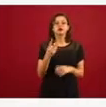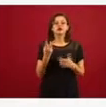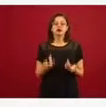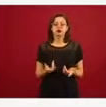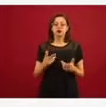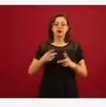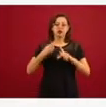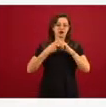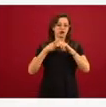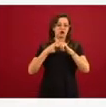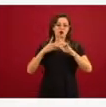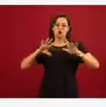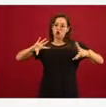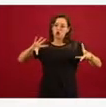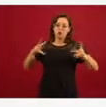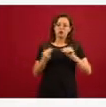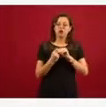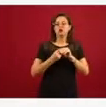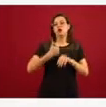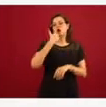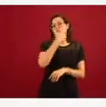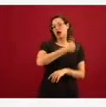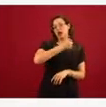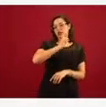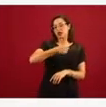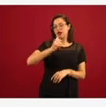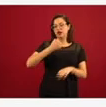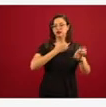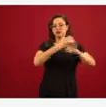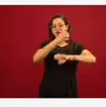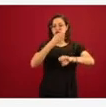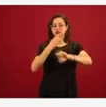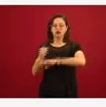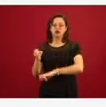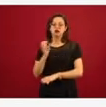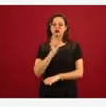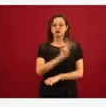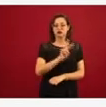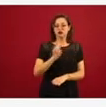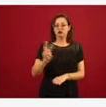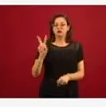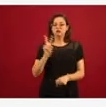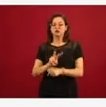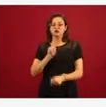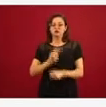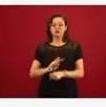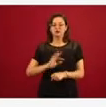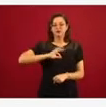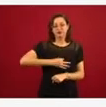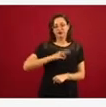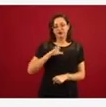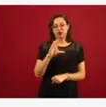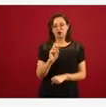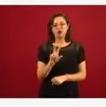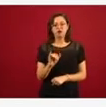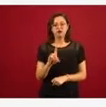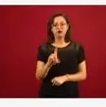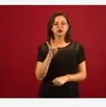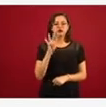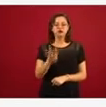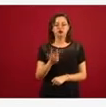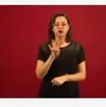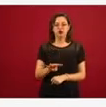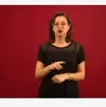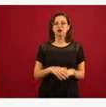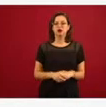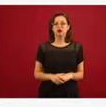bar graph per state, in which we can observe the number of cases reported